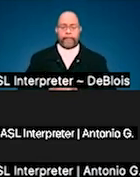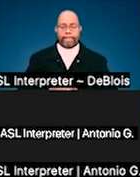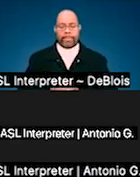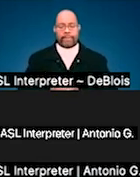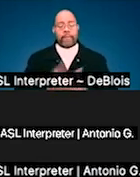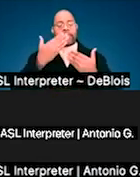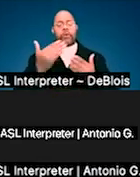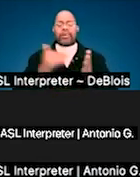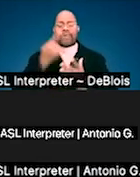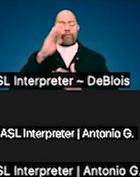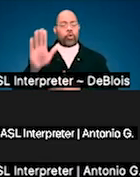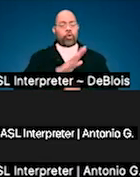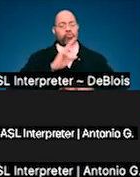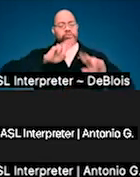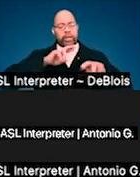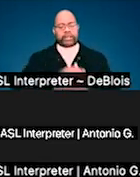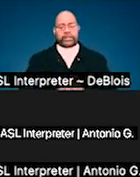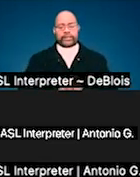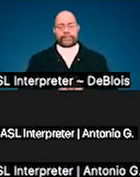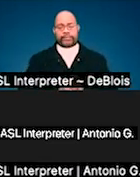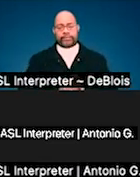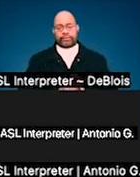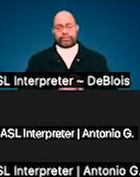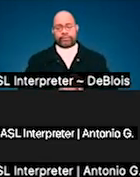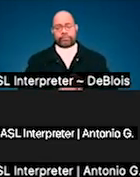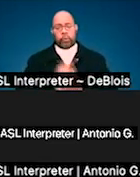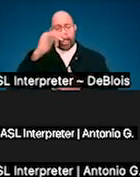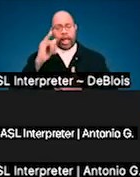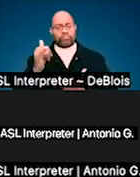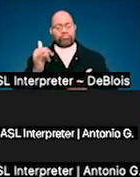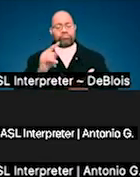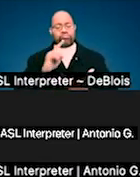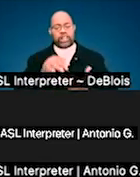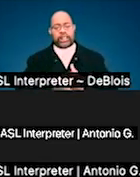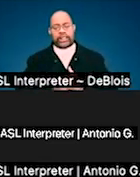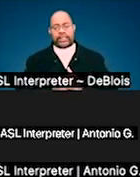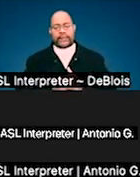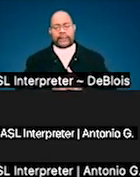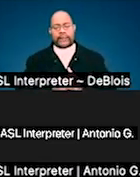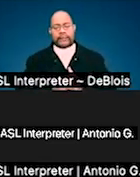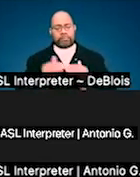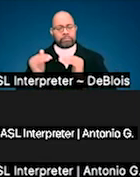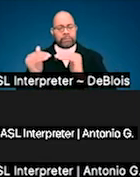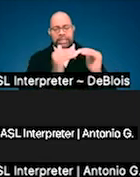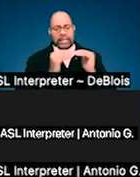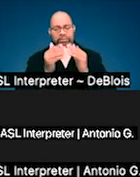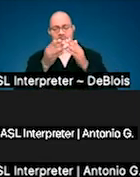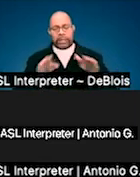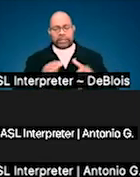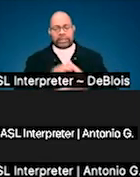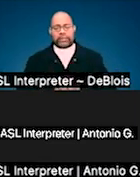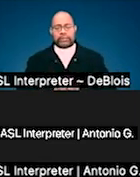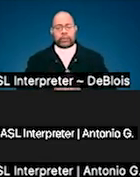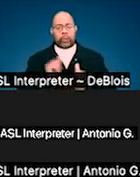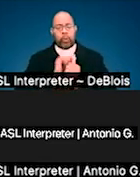Thank you all so much for your responses. It looks like a pretty even split among